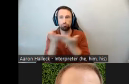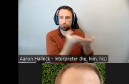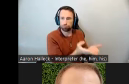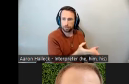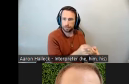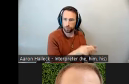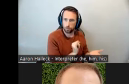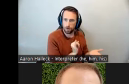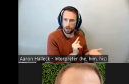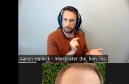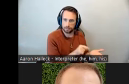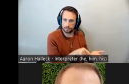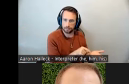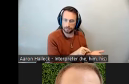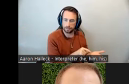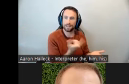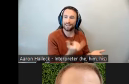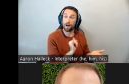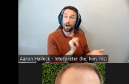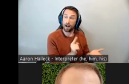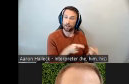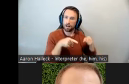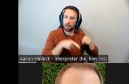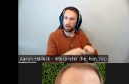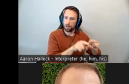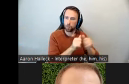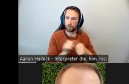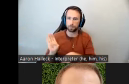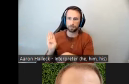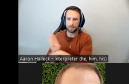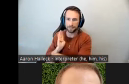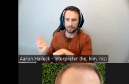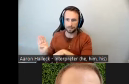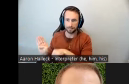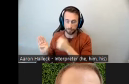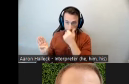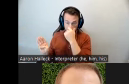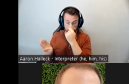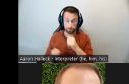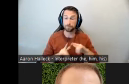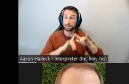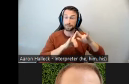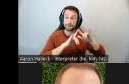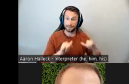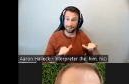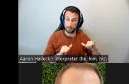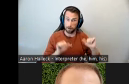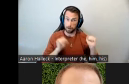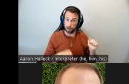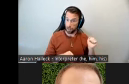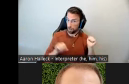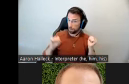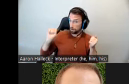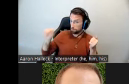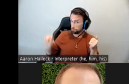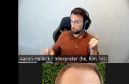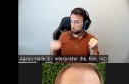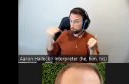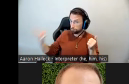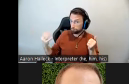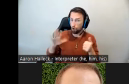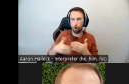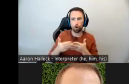is now marching in step with where the business is going. And at the same time, they can bring to the business partners some of the great things that are happening in the